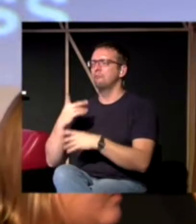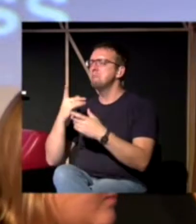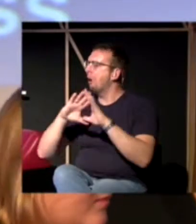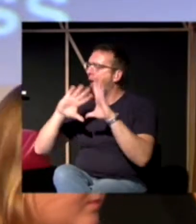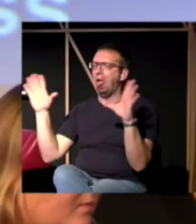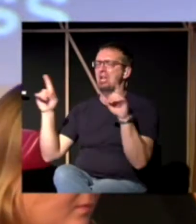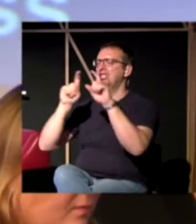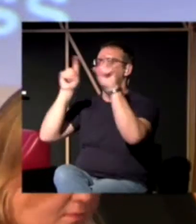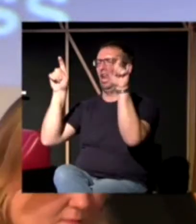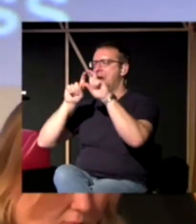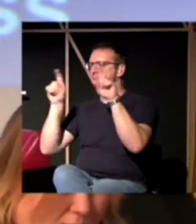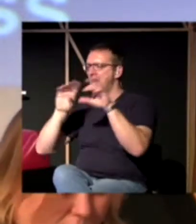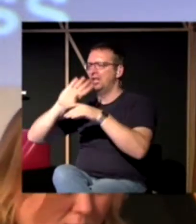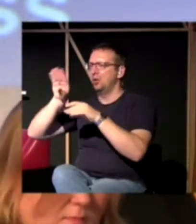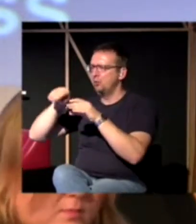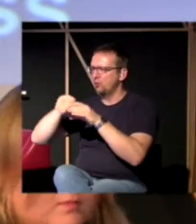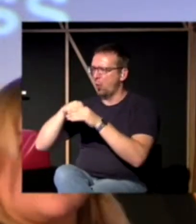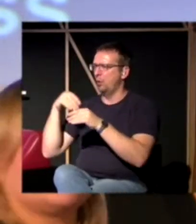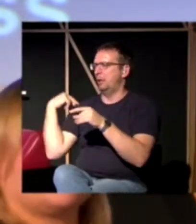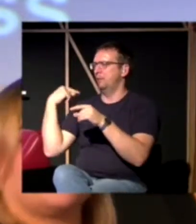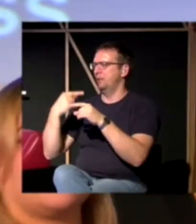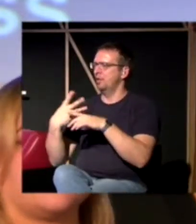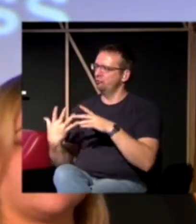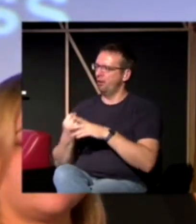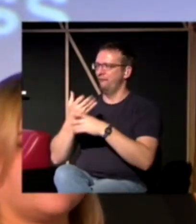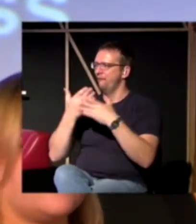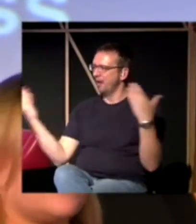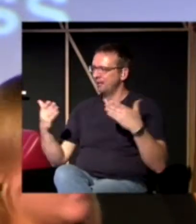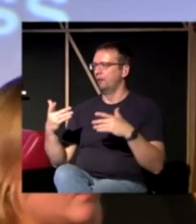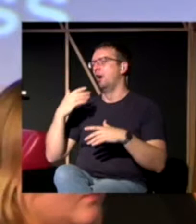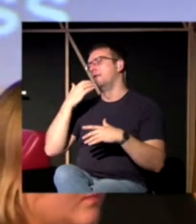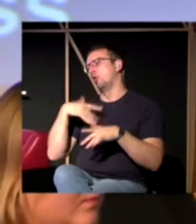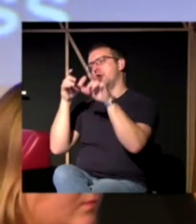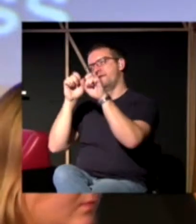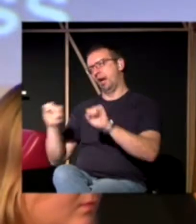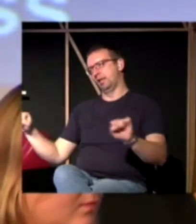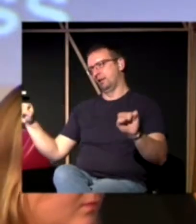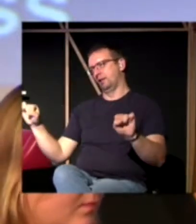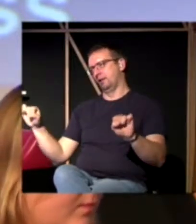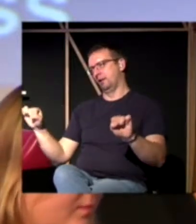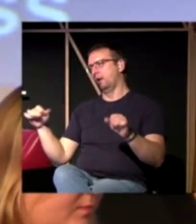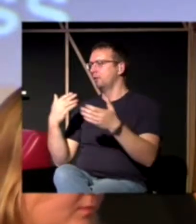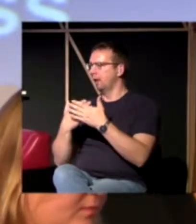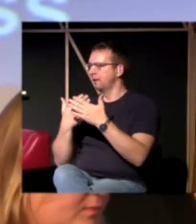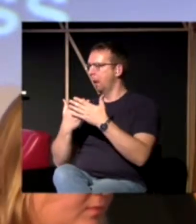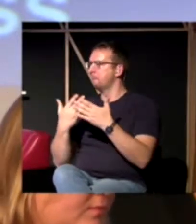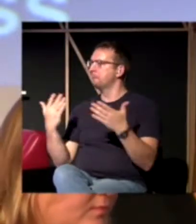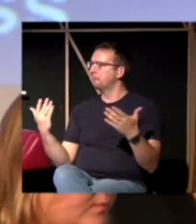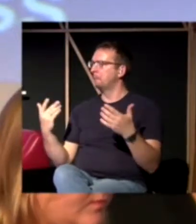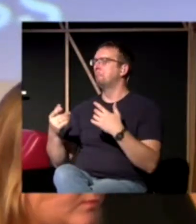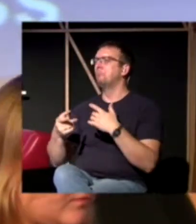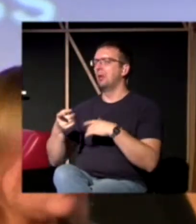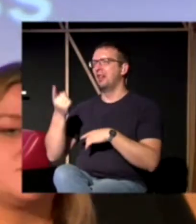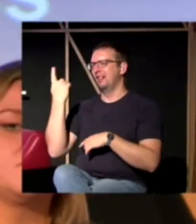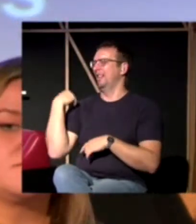2012. The fans and the partners that we worked with in both countries wanted to continue the great works that the tournament had